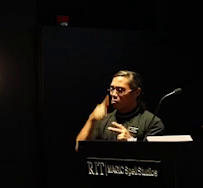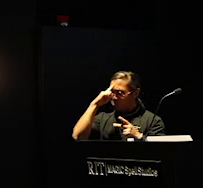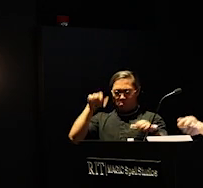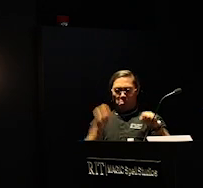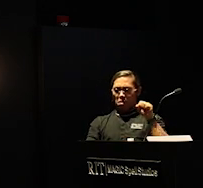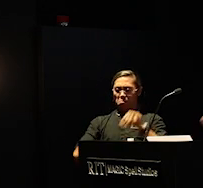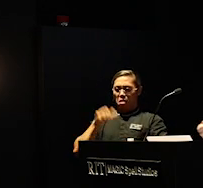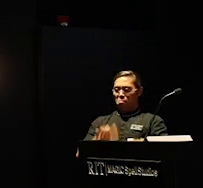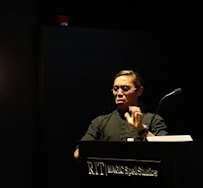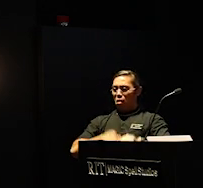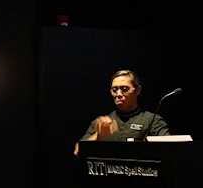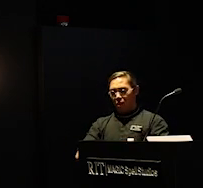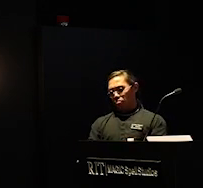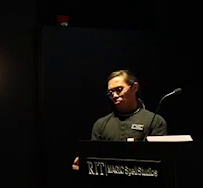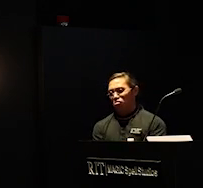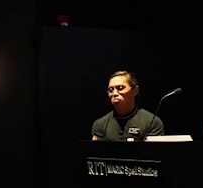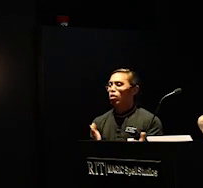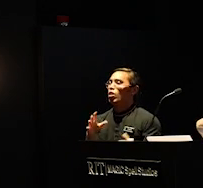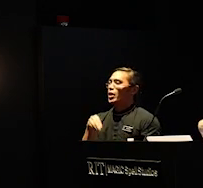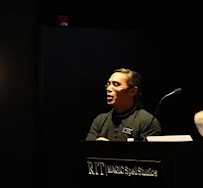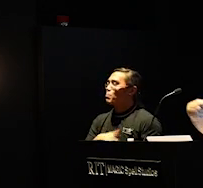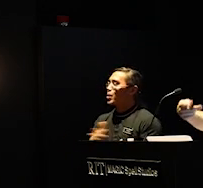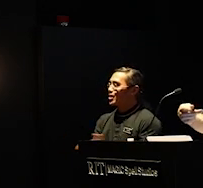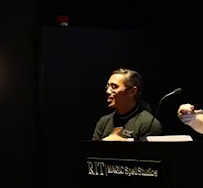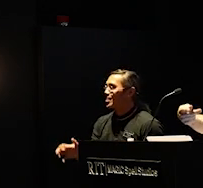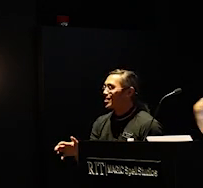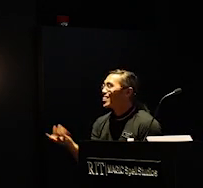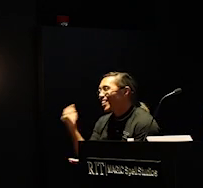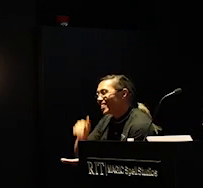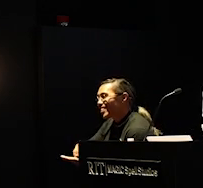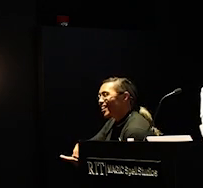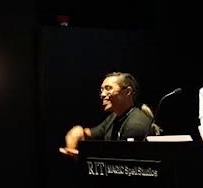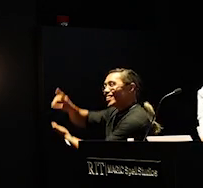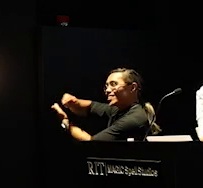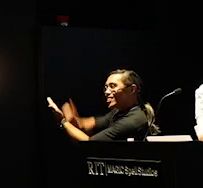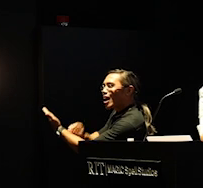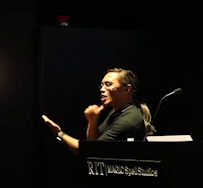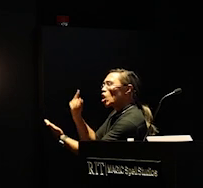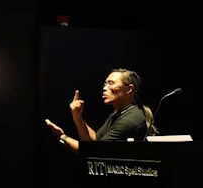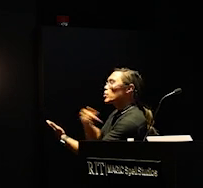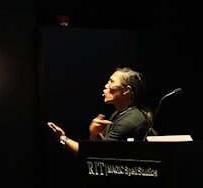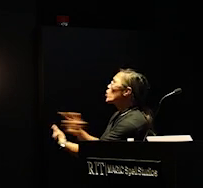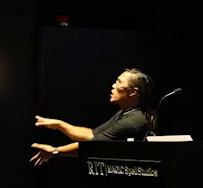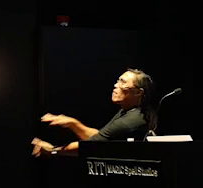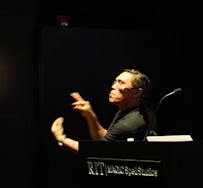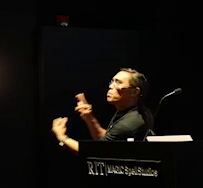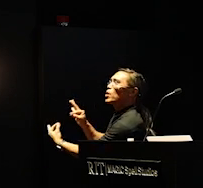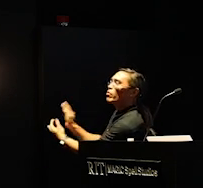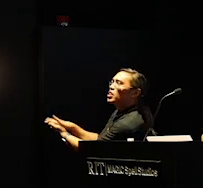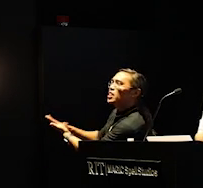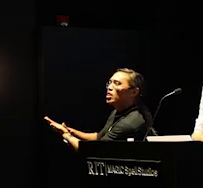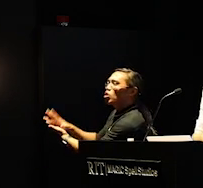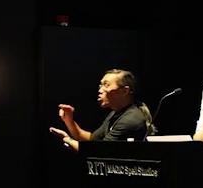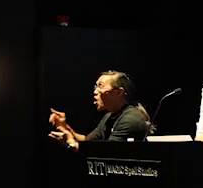always just getting these like little scraps of ideas, but isn't that what a sketch is to become a product later? So the thing that I will say, if I am up here in